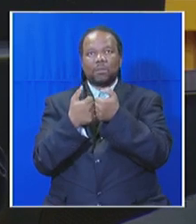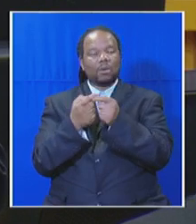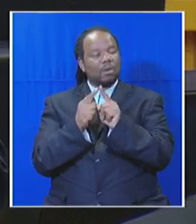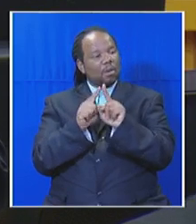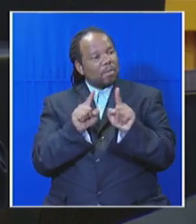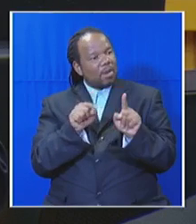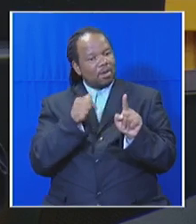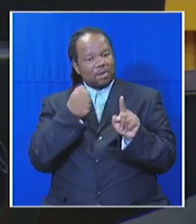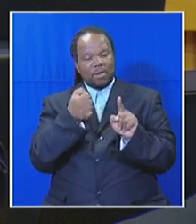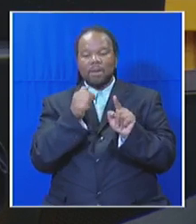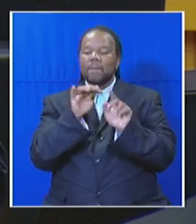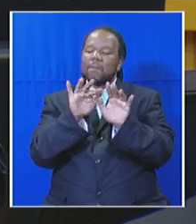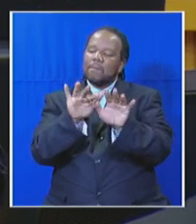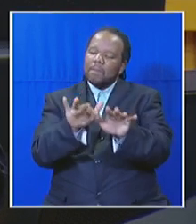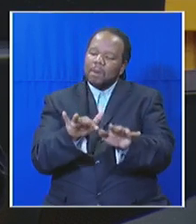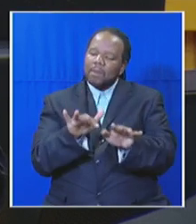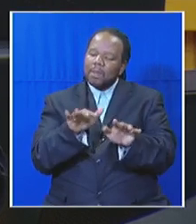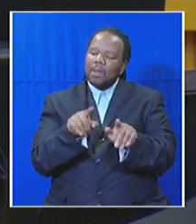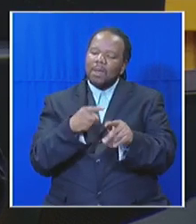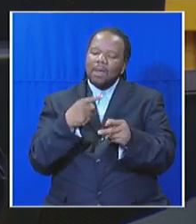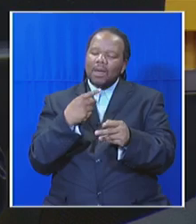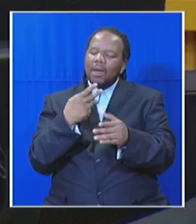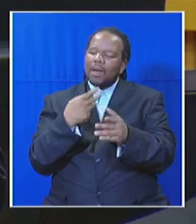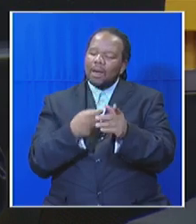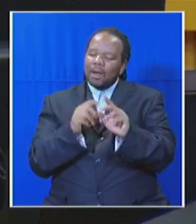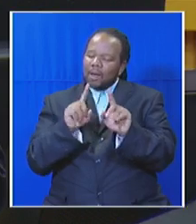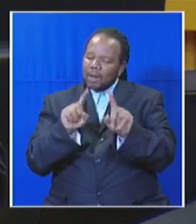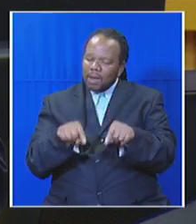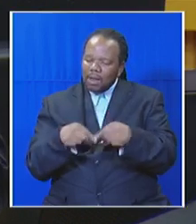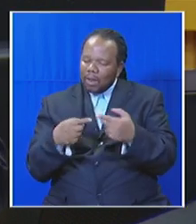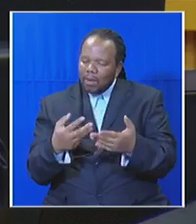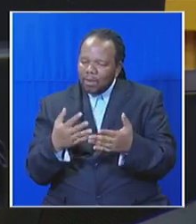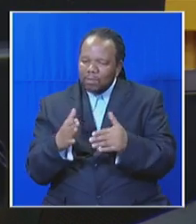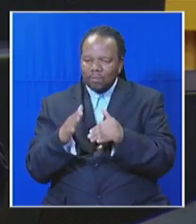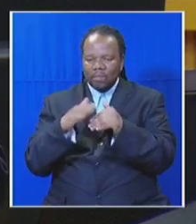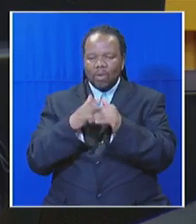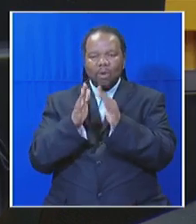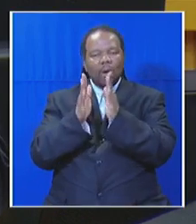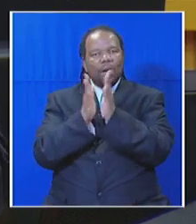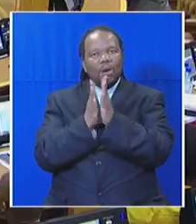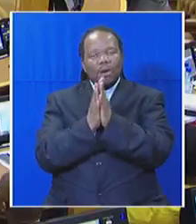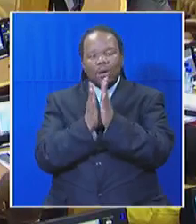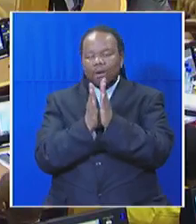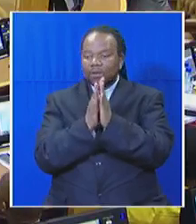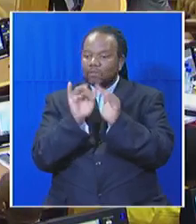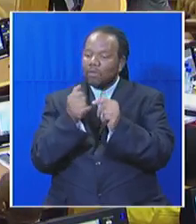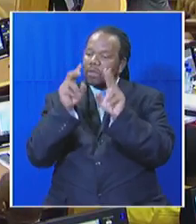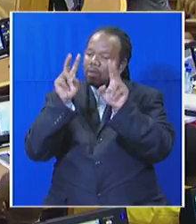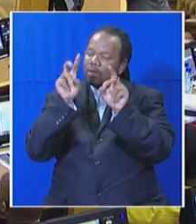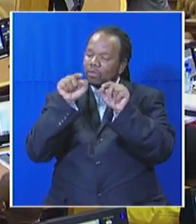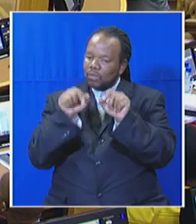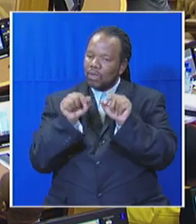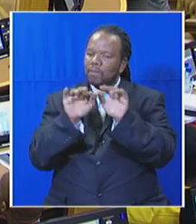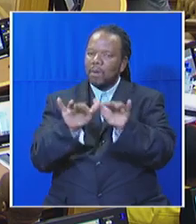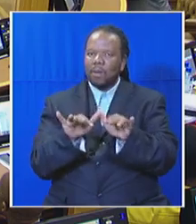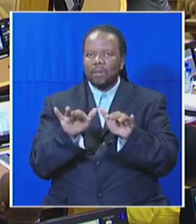authority on a matter that does not belong here? Masise Mhlekazi,